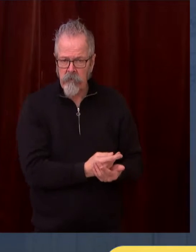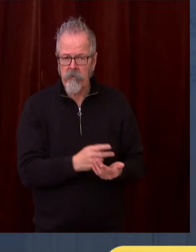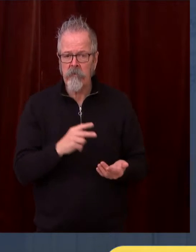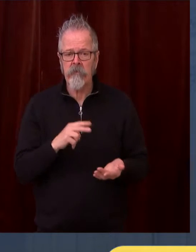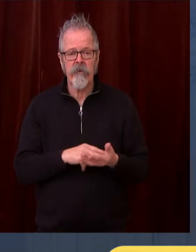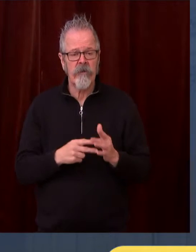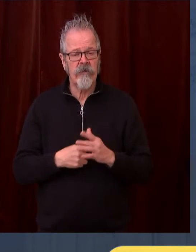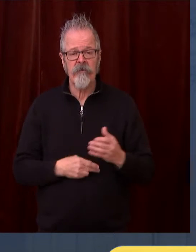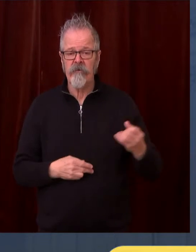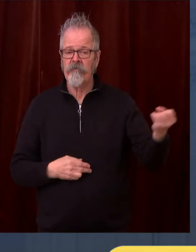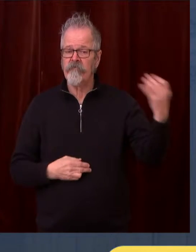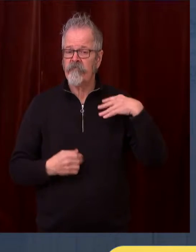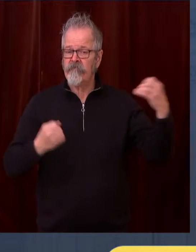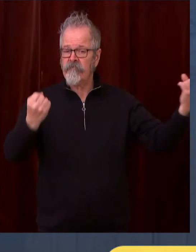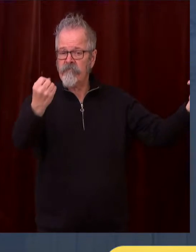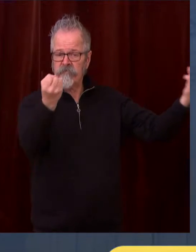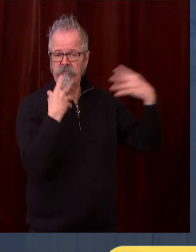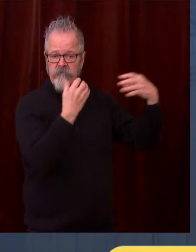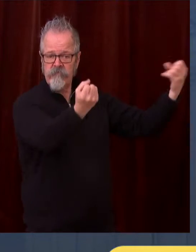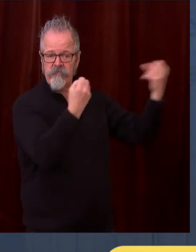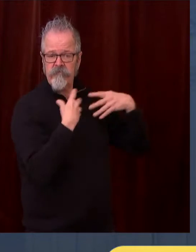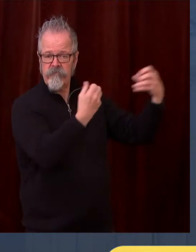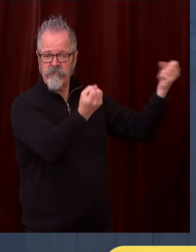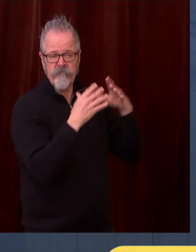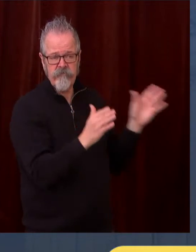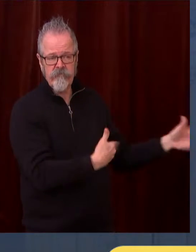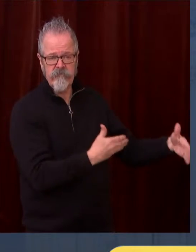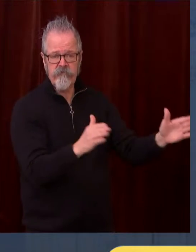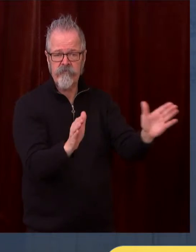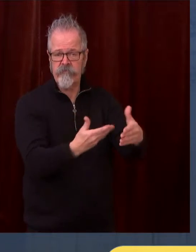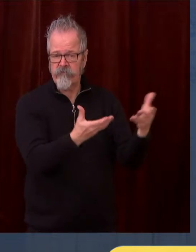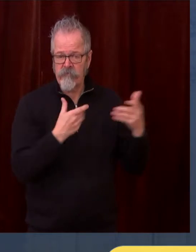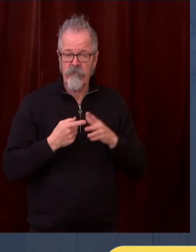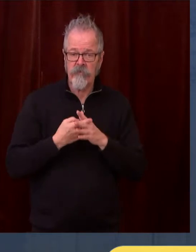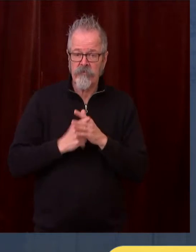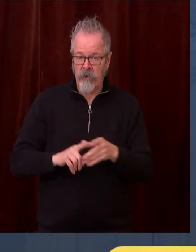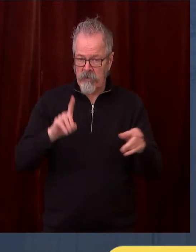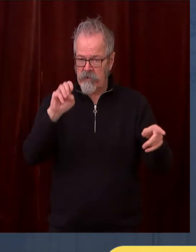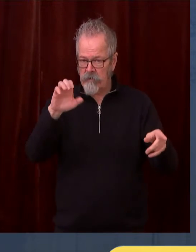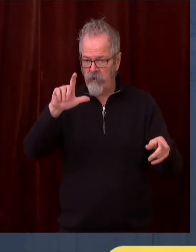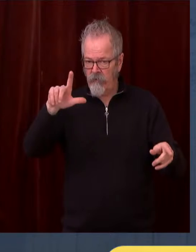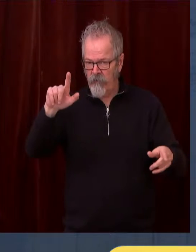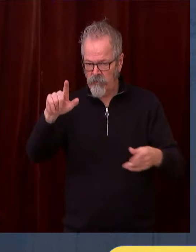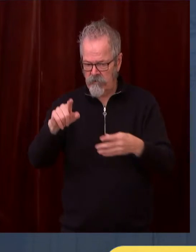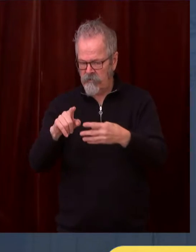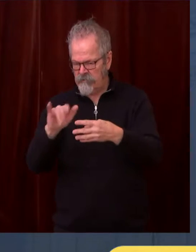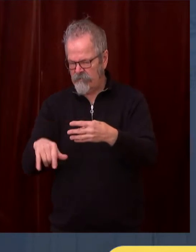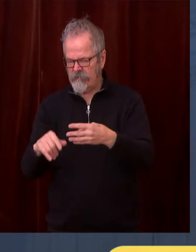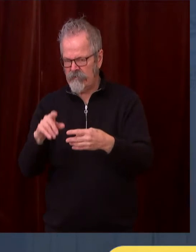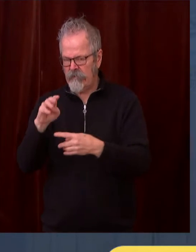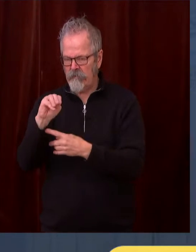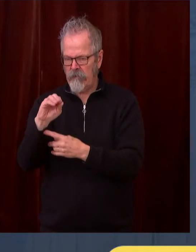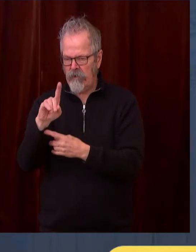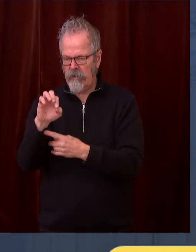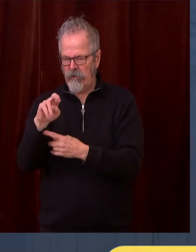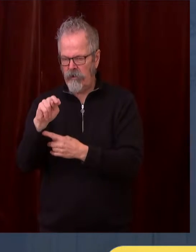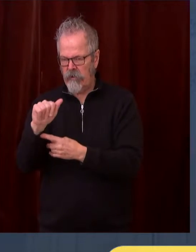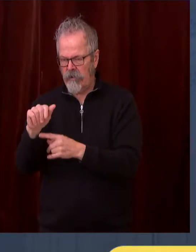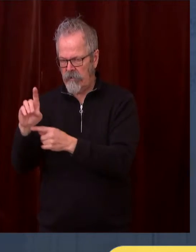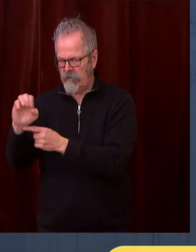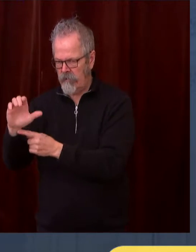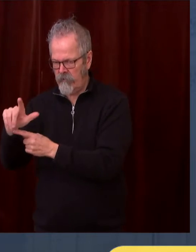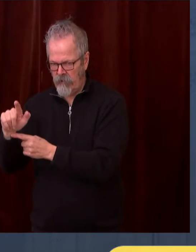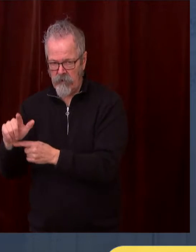December 21st. We are really excited about the potential for the Moderna vaccine. There's just less logistical barriers